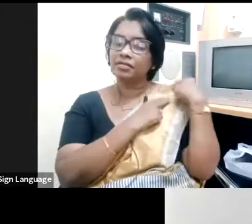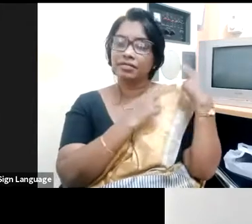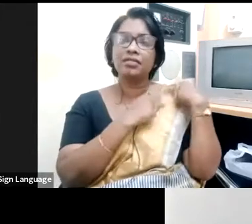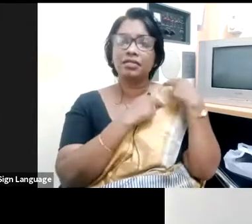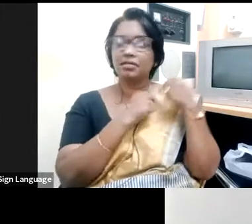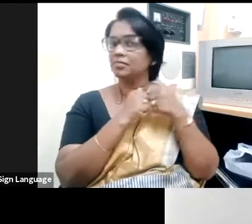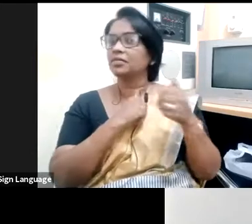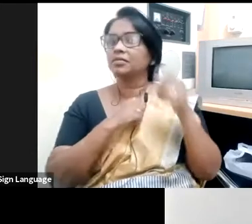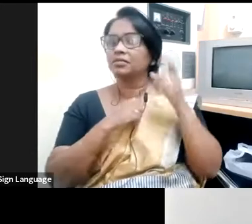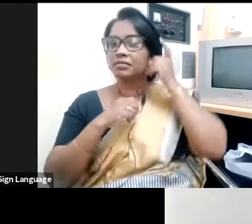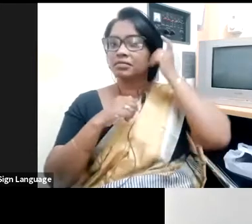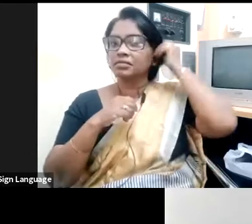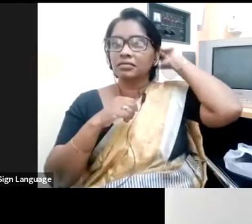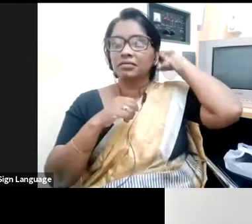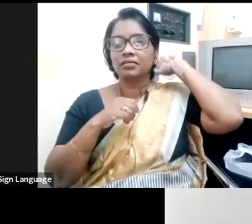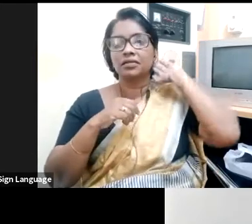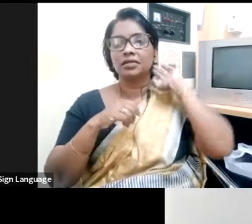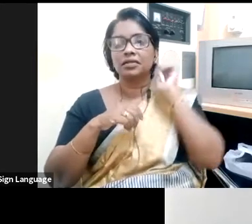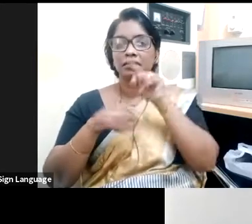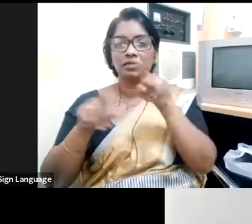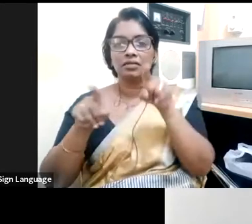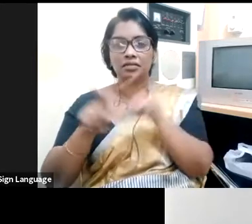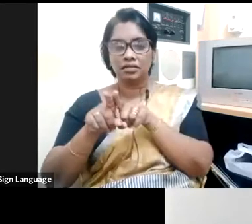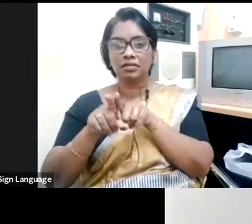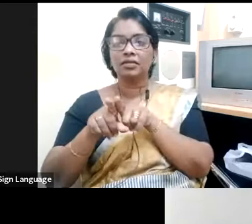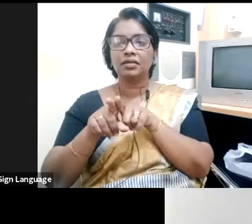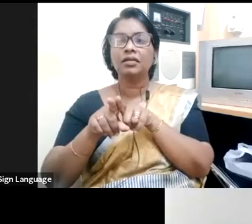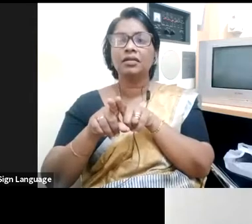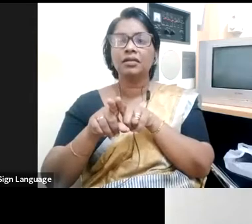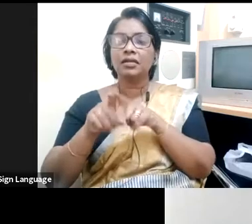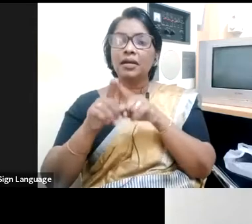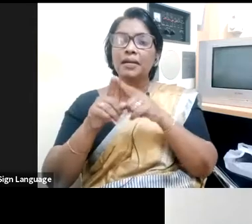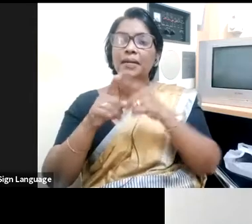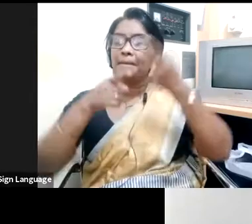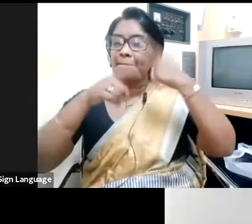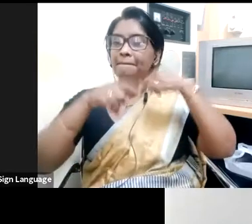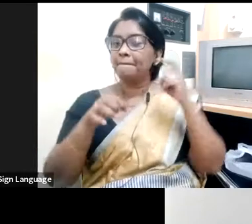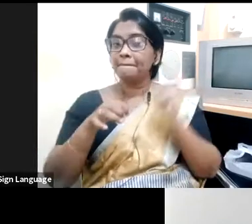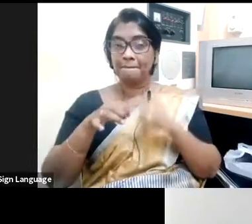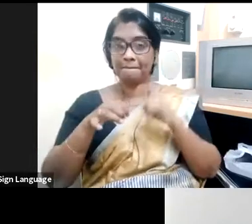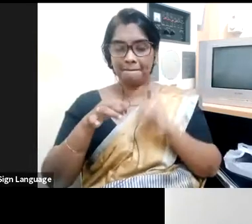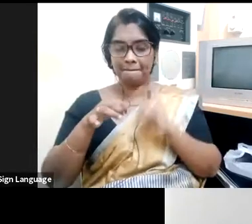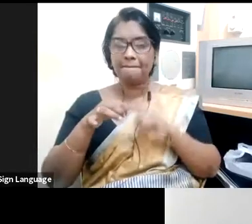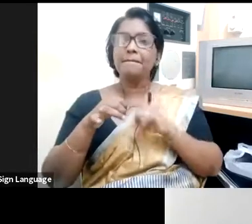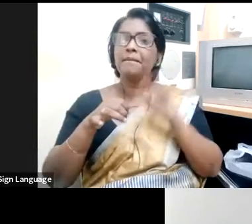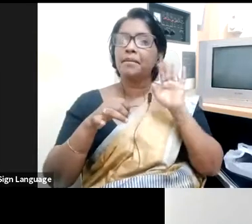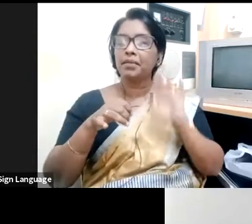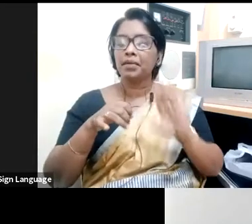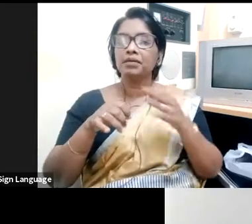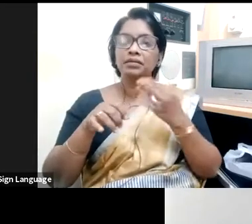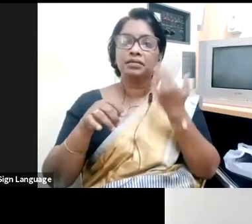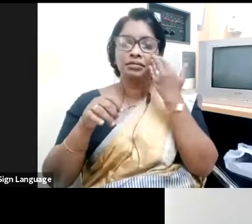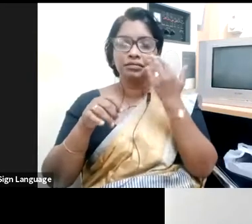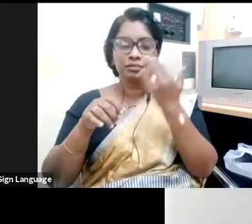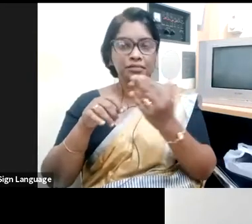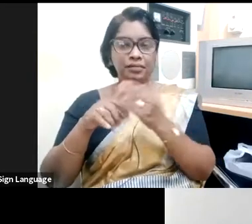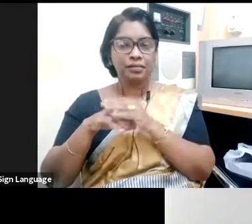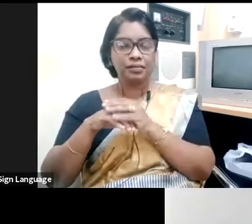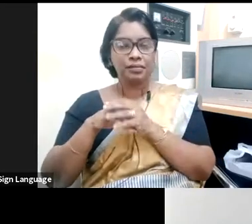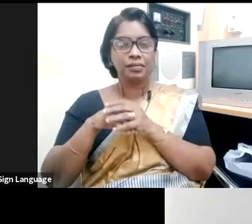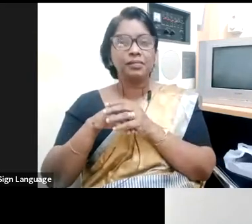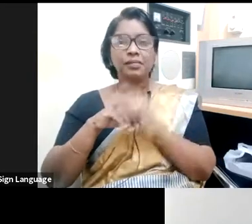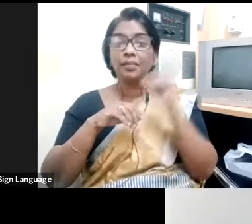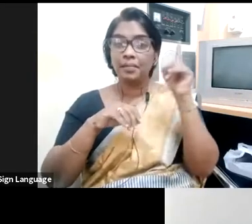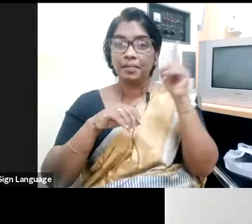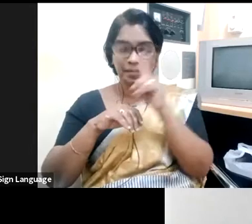that. Now I want to go into questions because I have a couple of questions on the chat box as well that I want to pick up. First round, let me go to Pilar